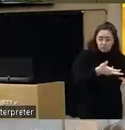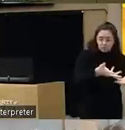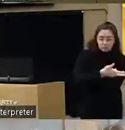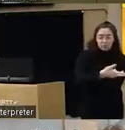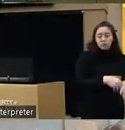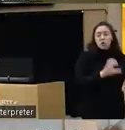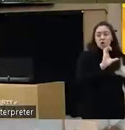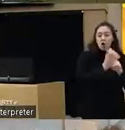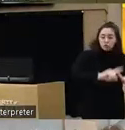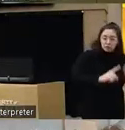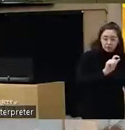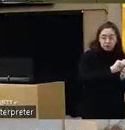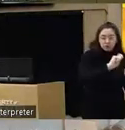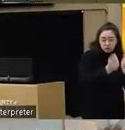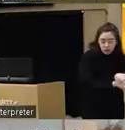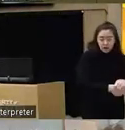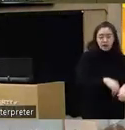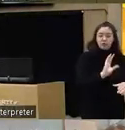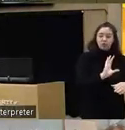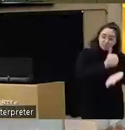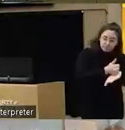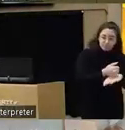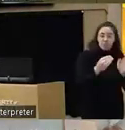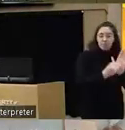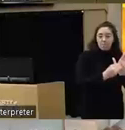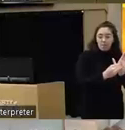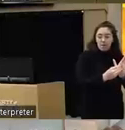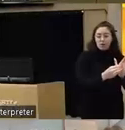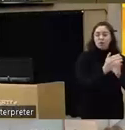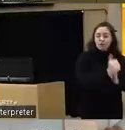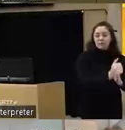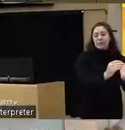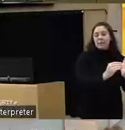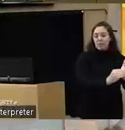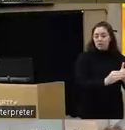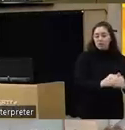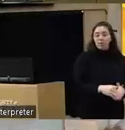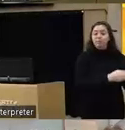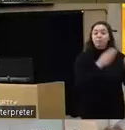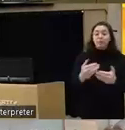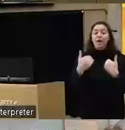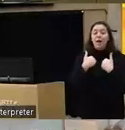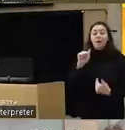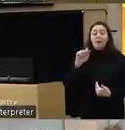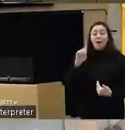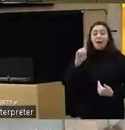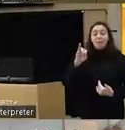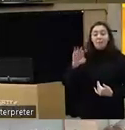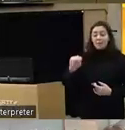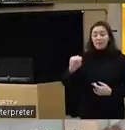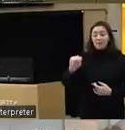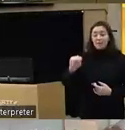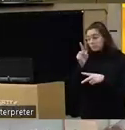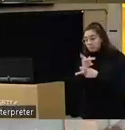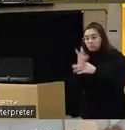in implementing this model and to champion the model. We also have the administrator as the site supervisor and